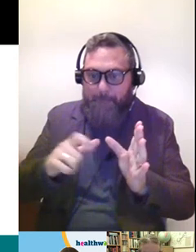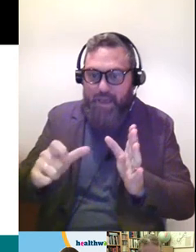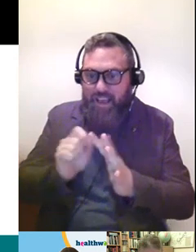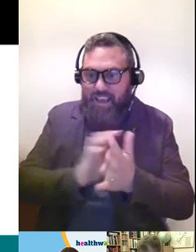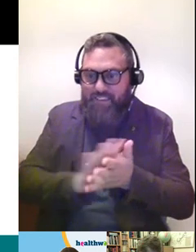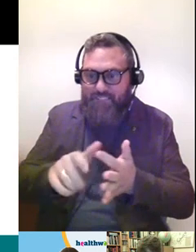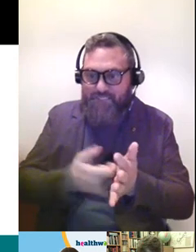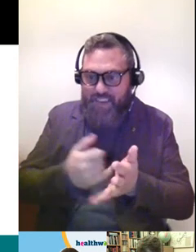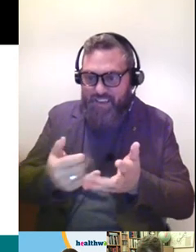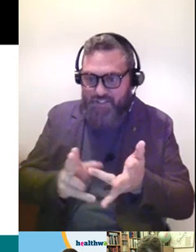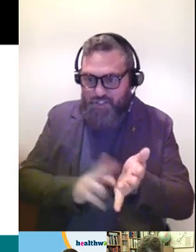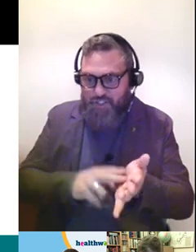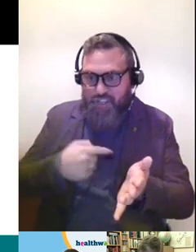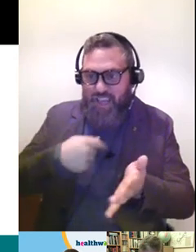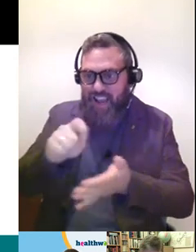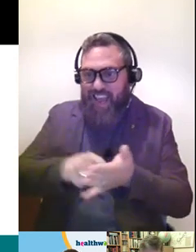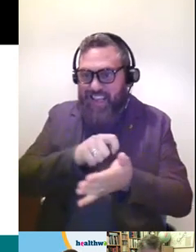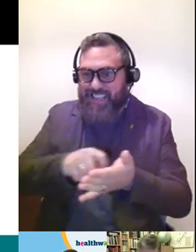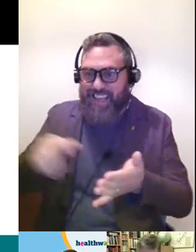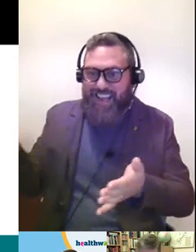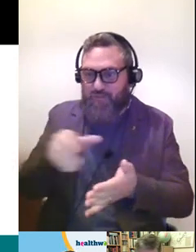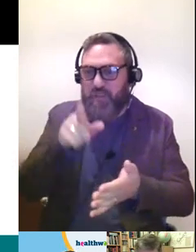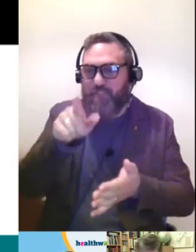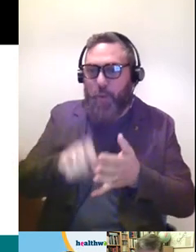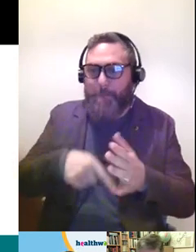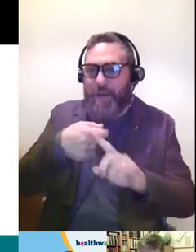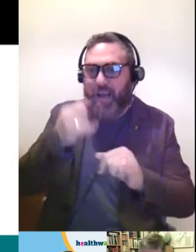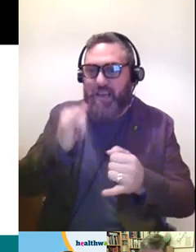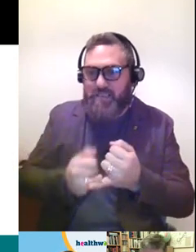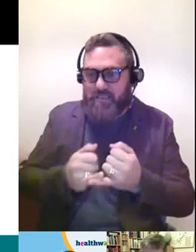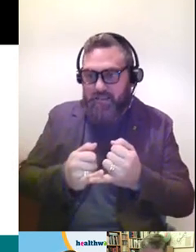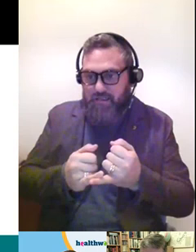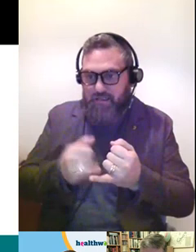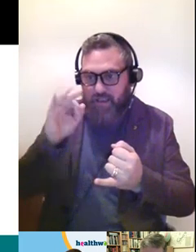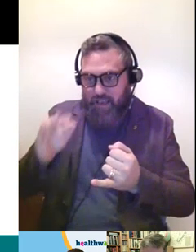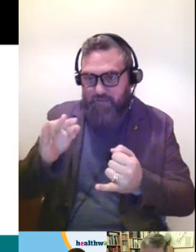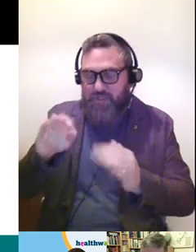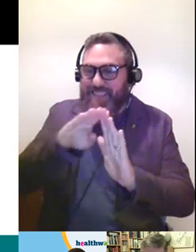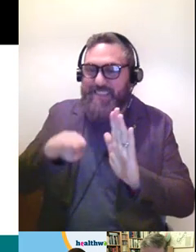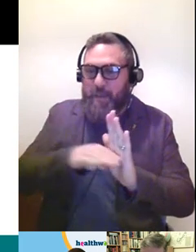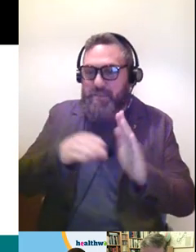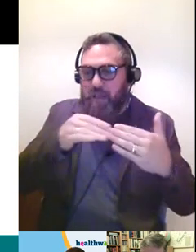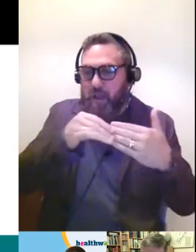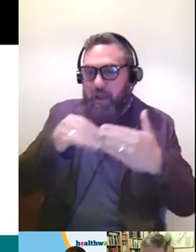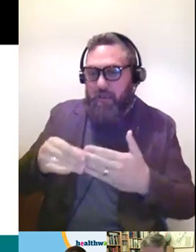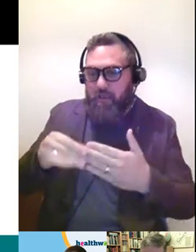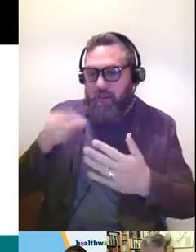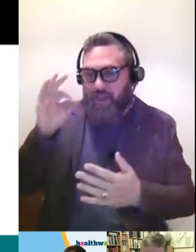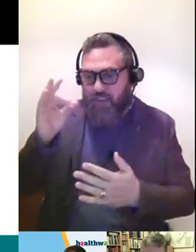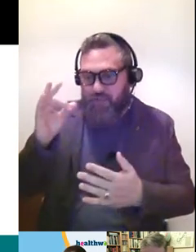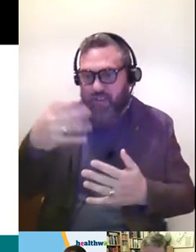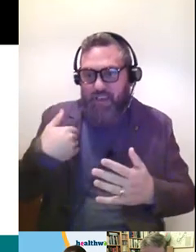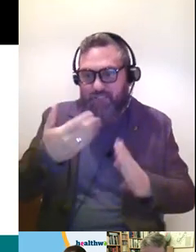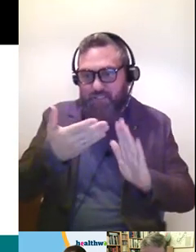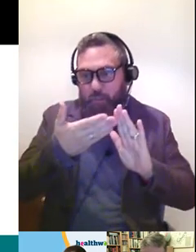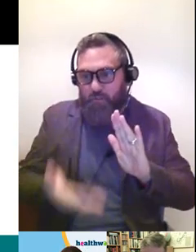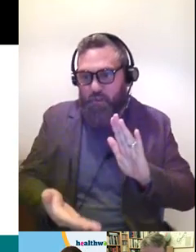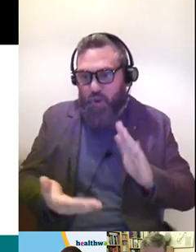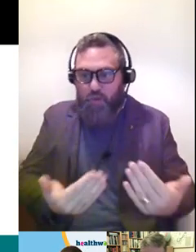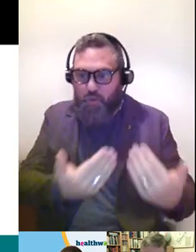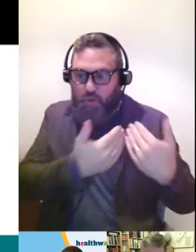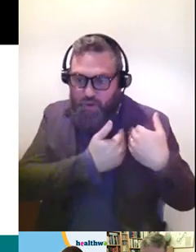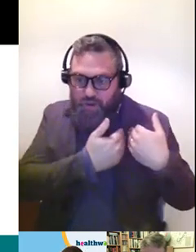an elected councillor at Buckinghamshire Council. I'm the deputy leader of the council. I have a portfolio